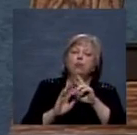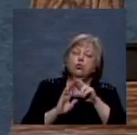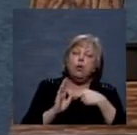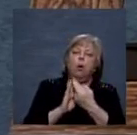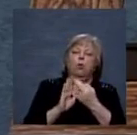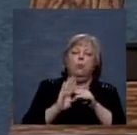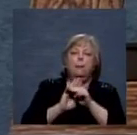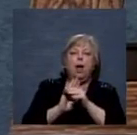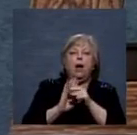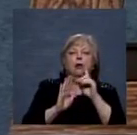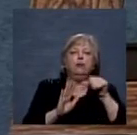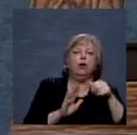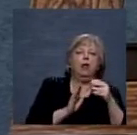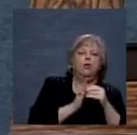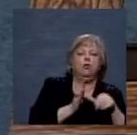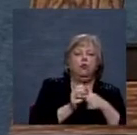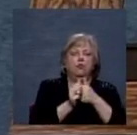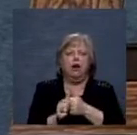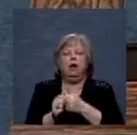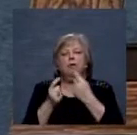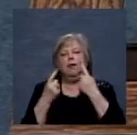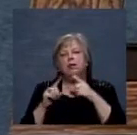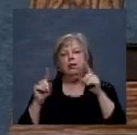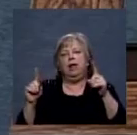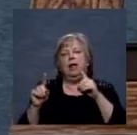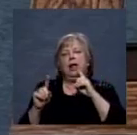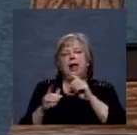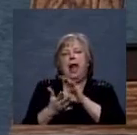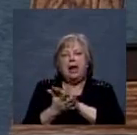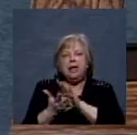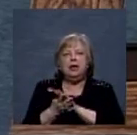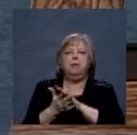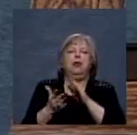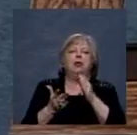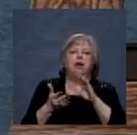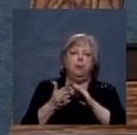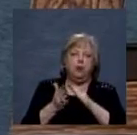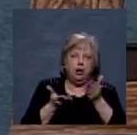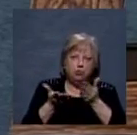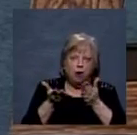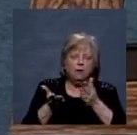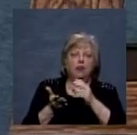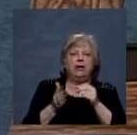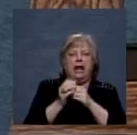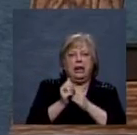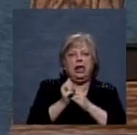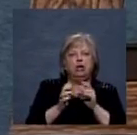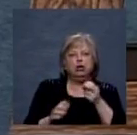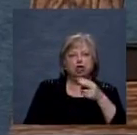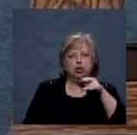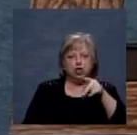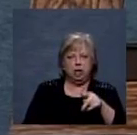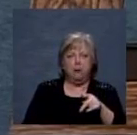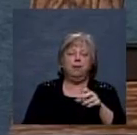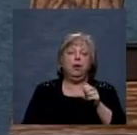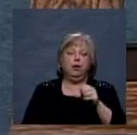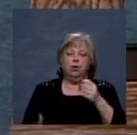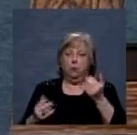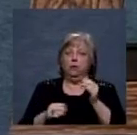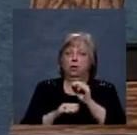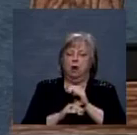in the areas of academics, community service, and leadership. And so tonight we do want to spotlight them and honor